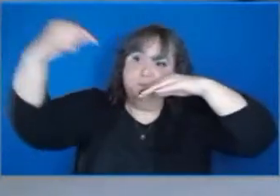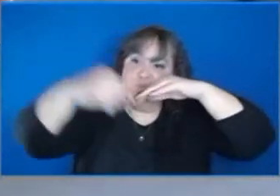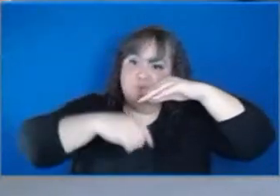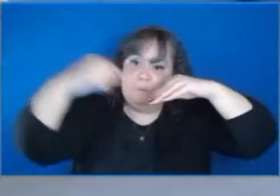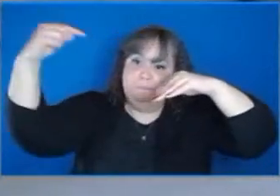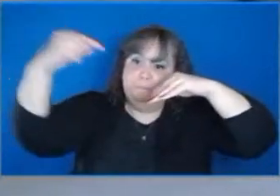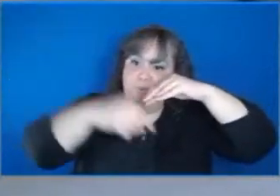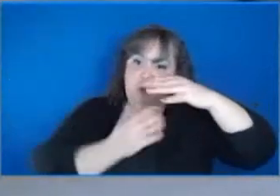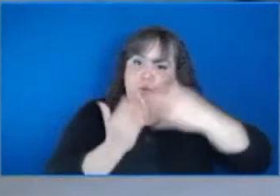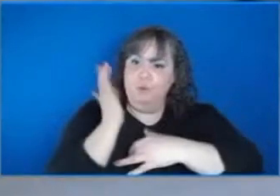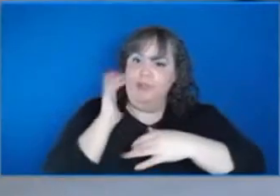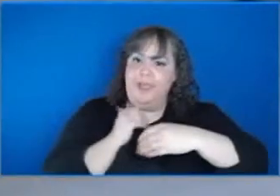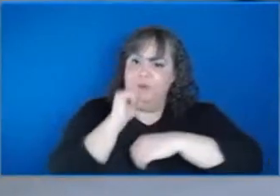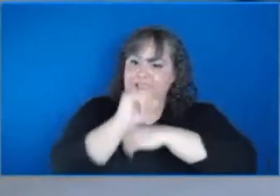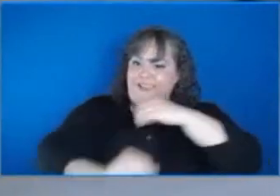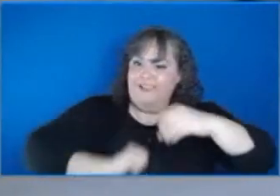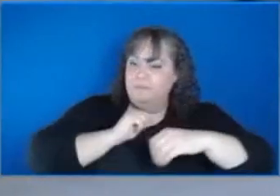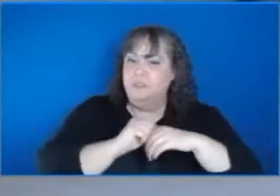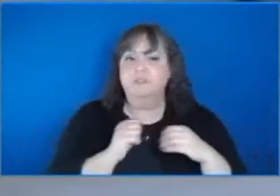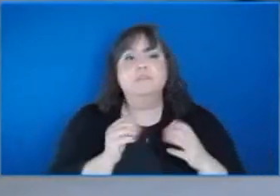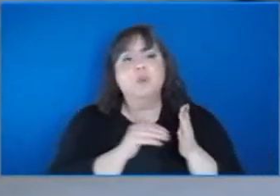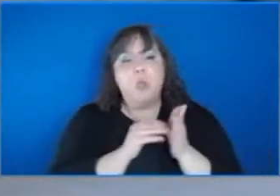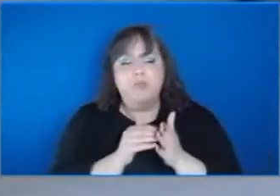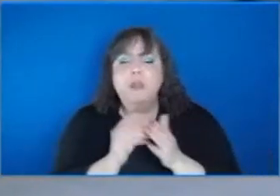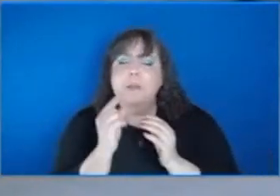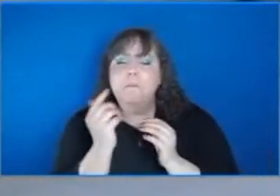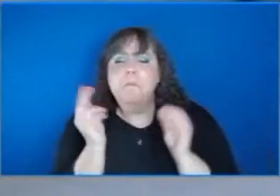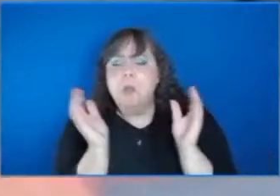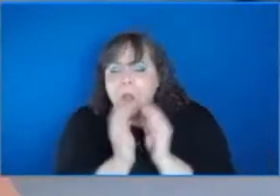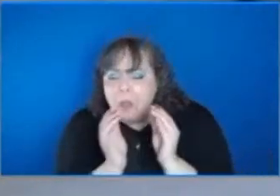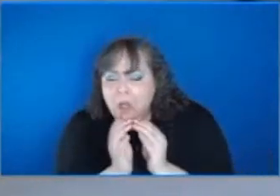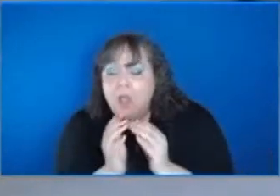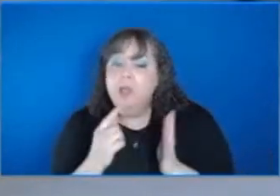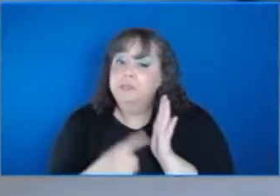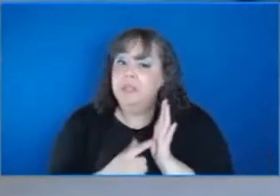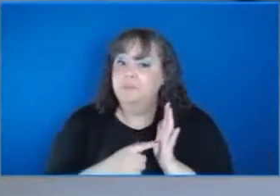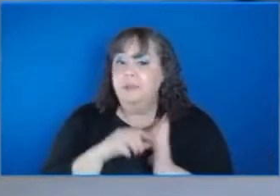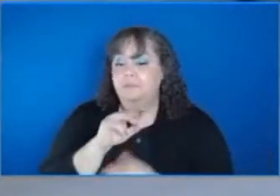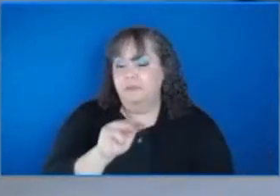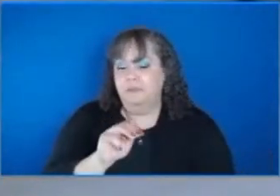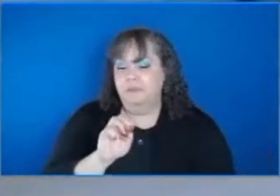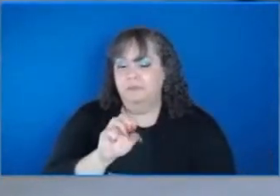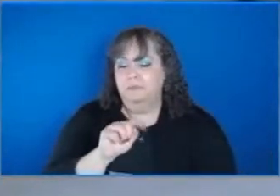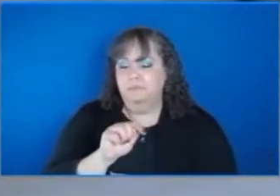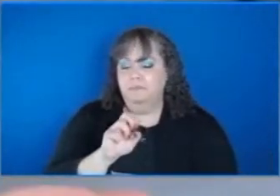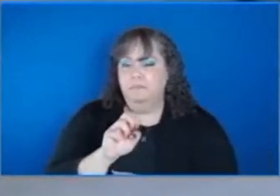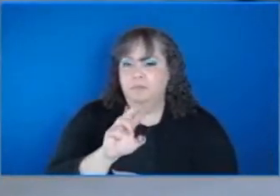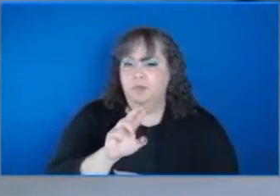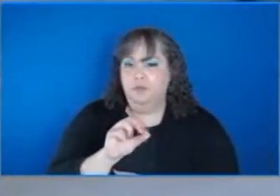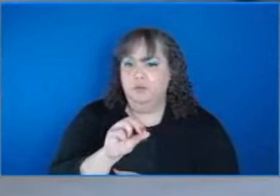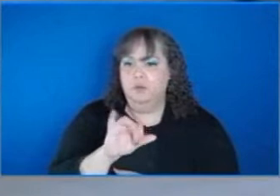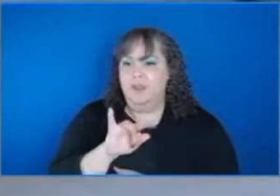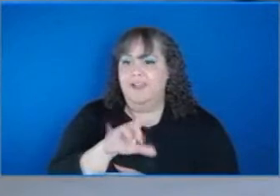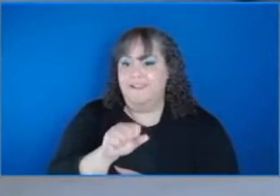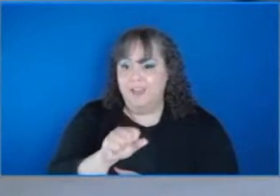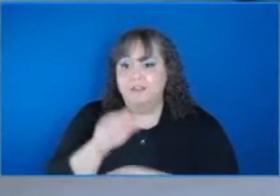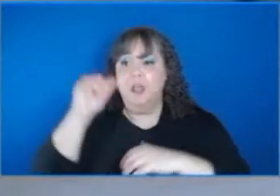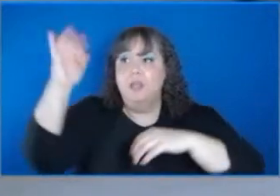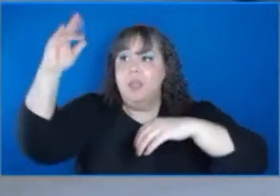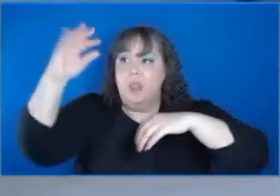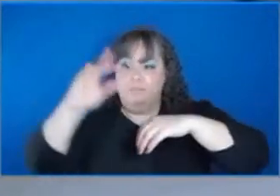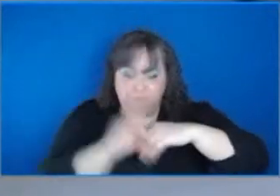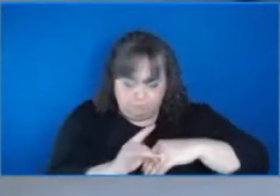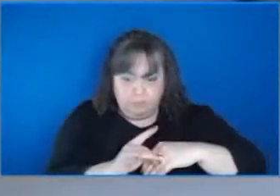very small ones. We actually get reasonable sized meteorites that fall all the way to the surface and don't burn up on a regular basis.